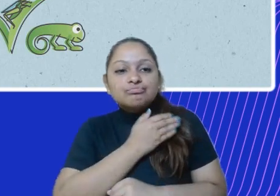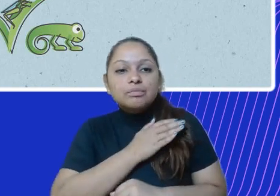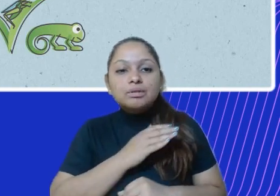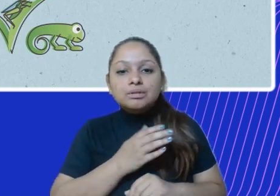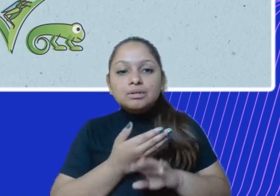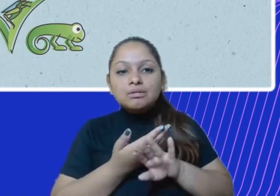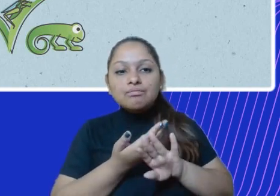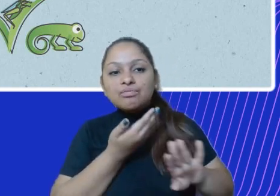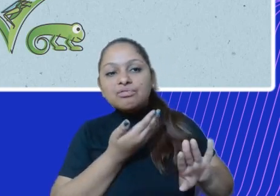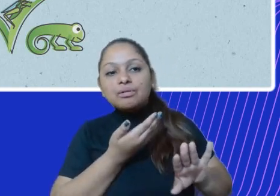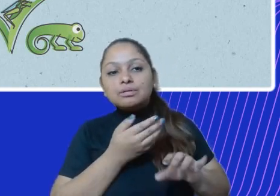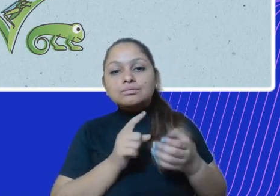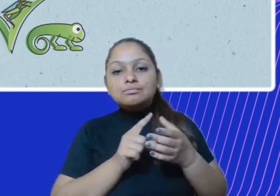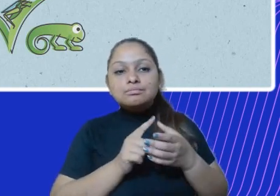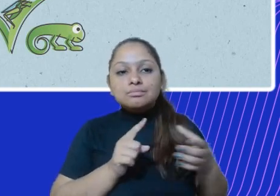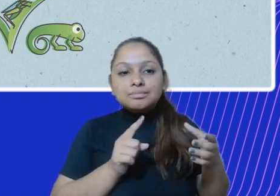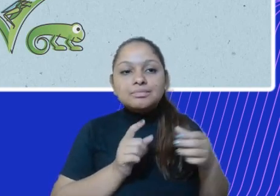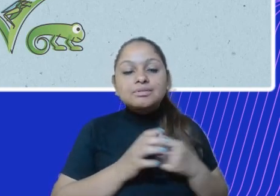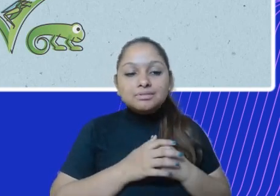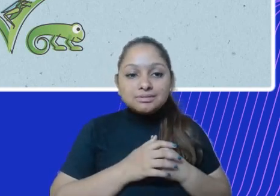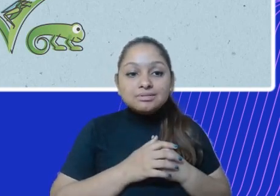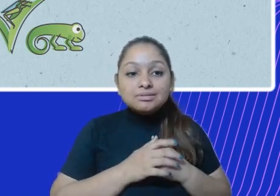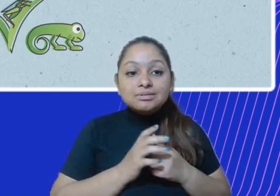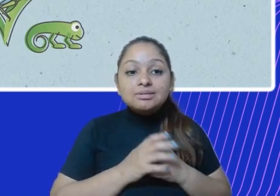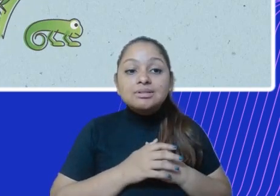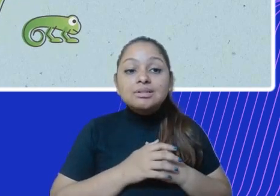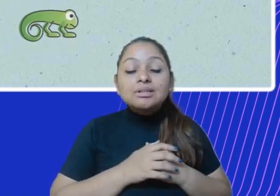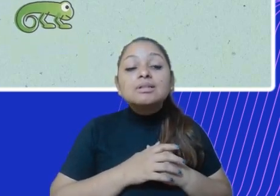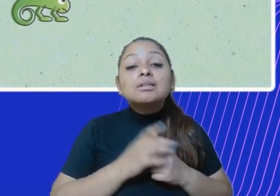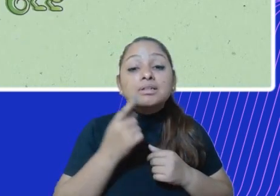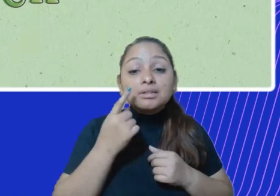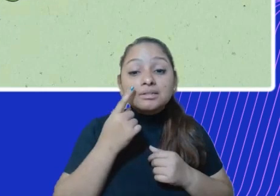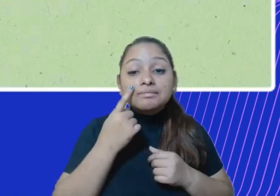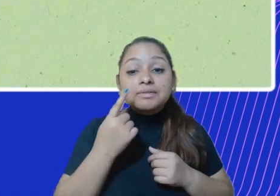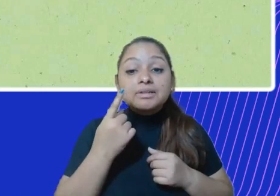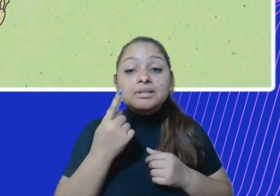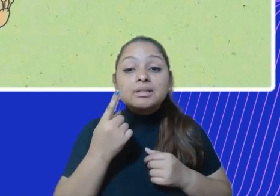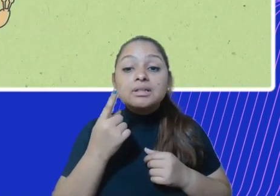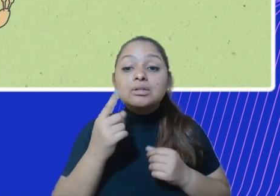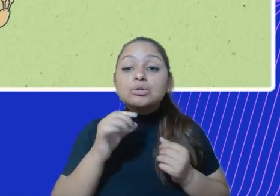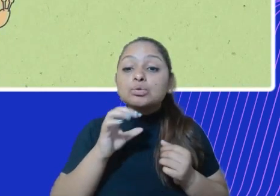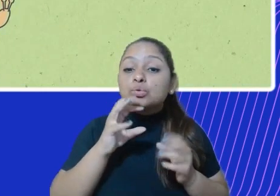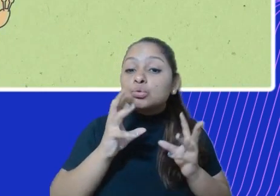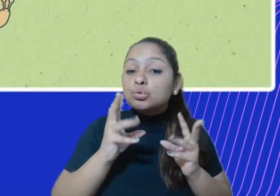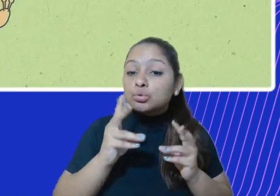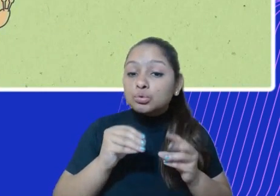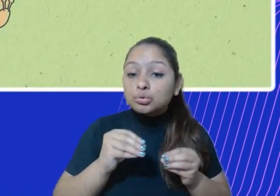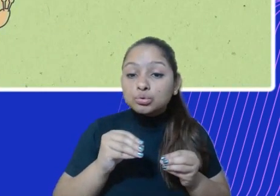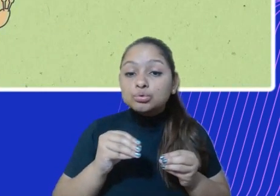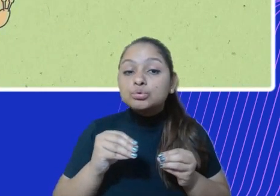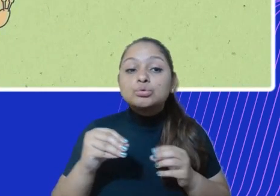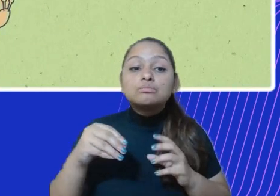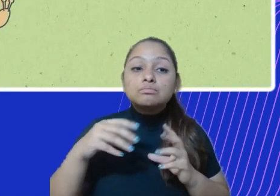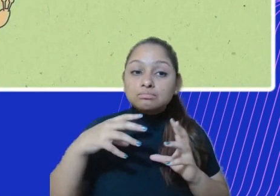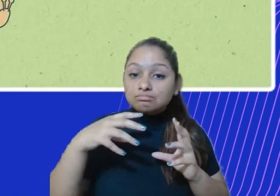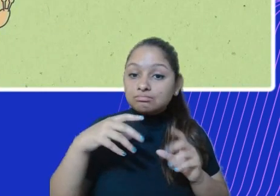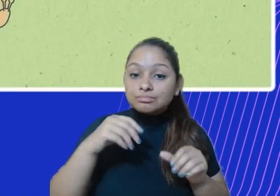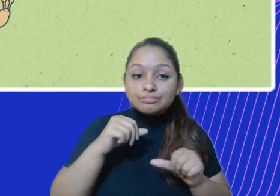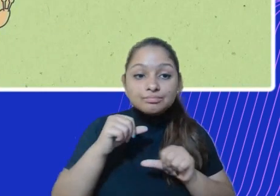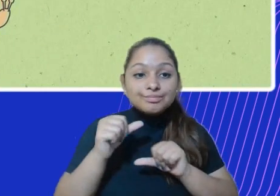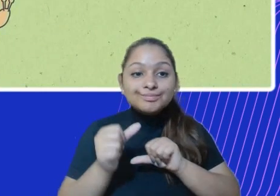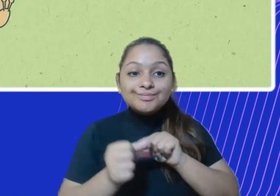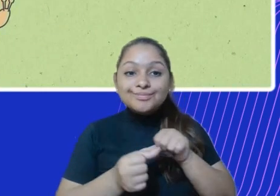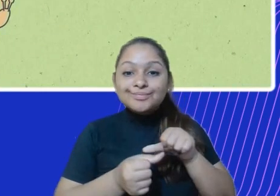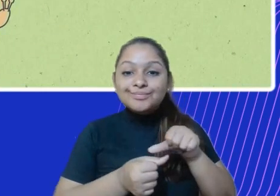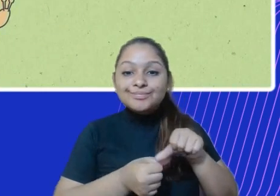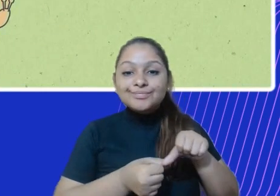think of a way of breaking this paradigm, we are going to think that from an